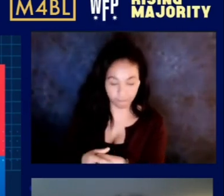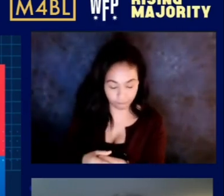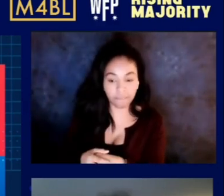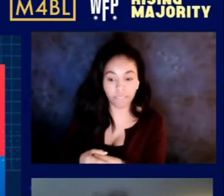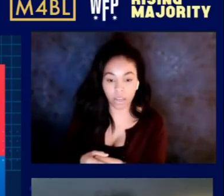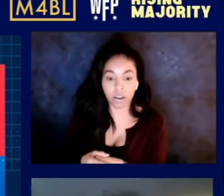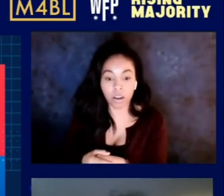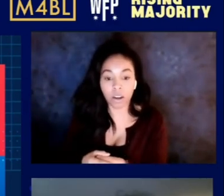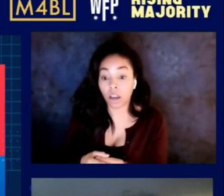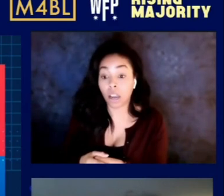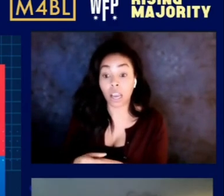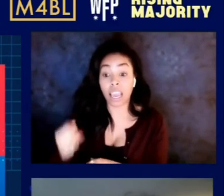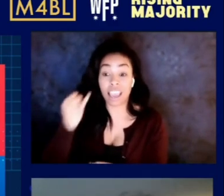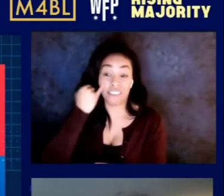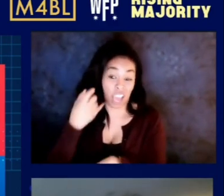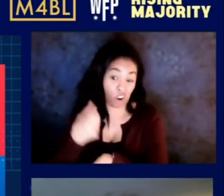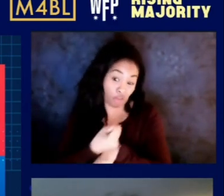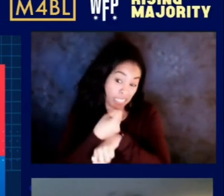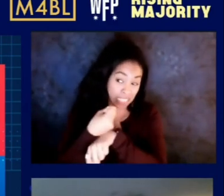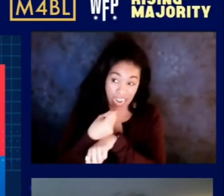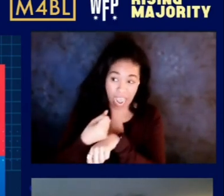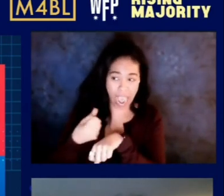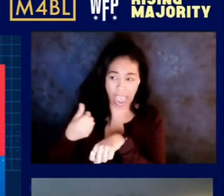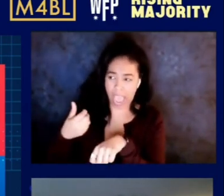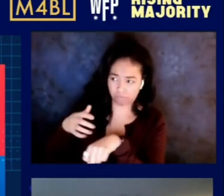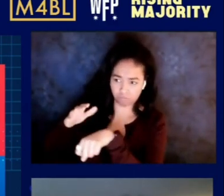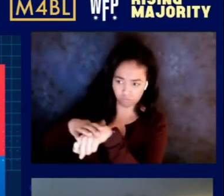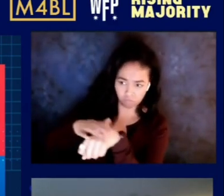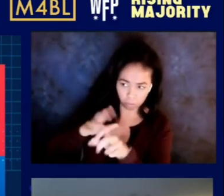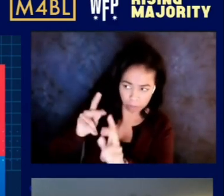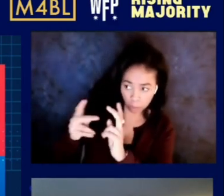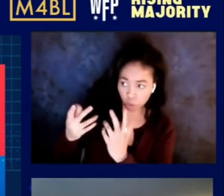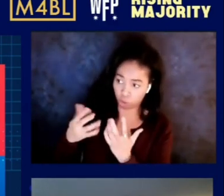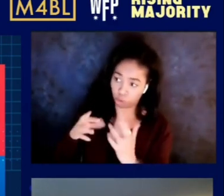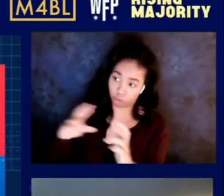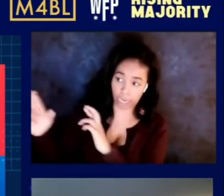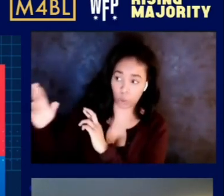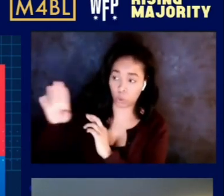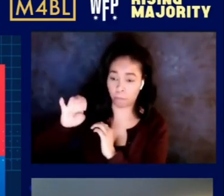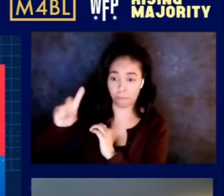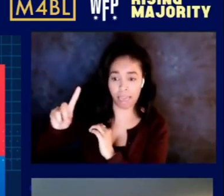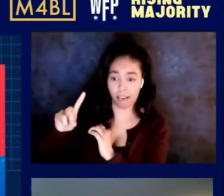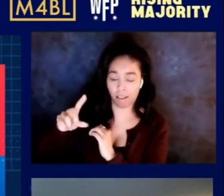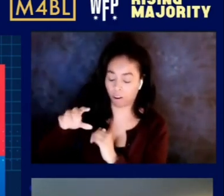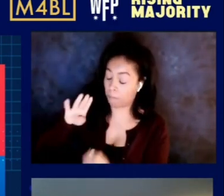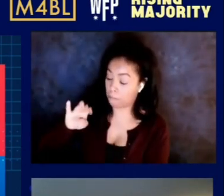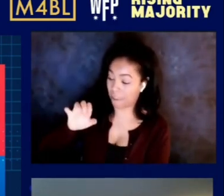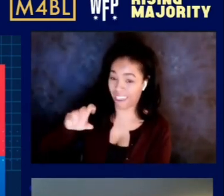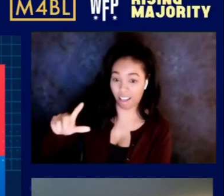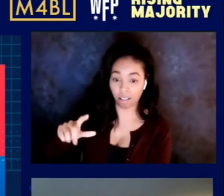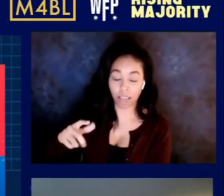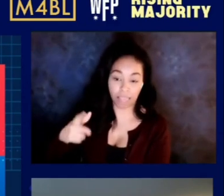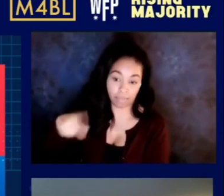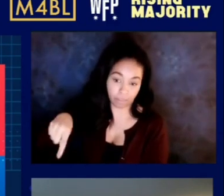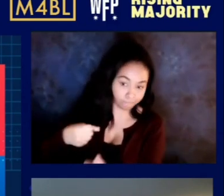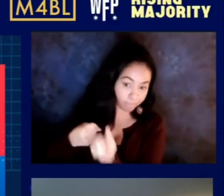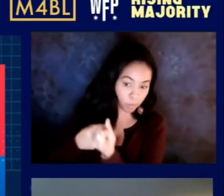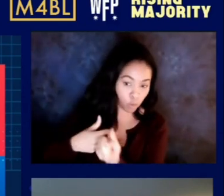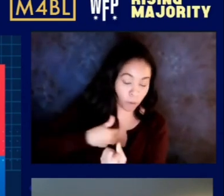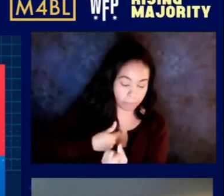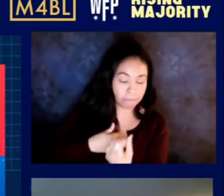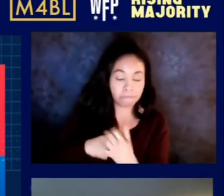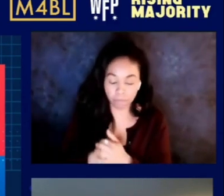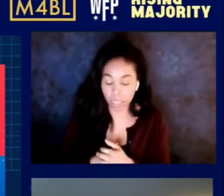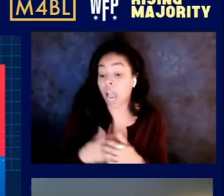In case I got arrested, I had people ready to bail me out to support me. And I got to Jackson Memorial Hospital and